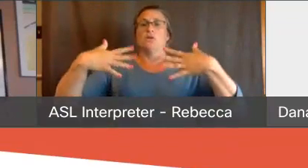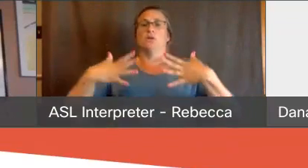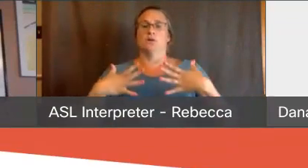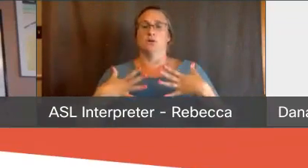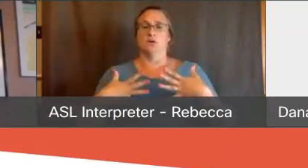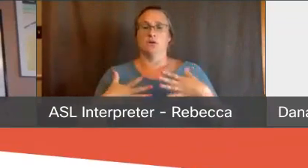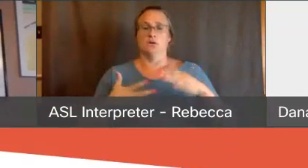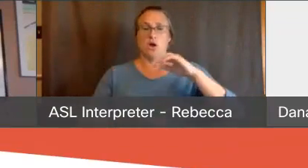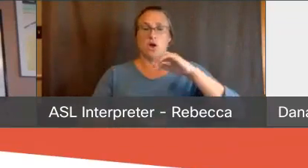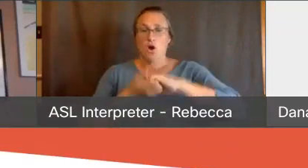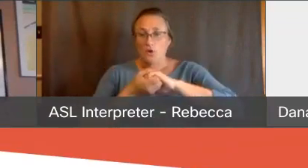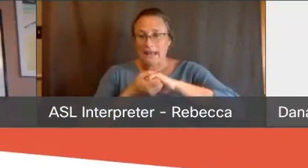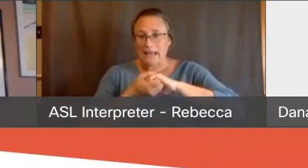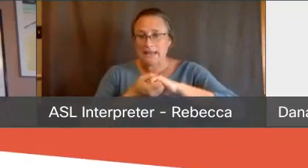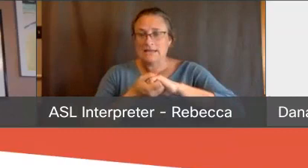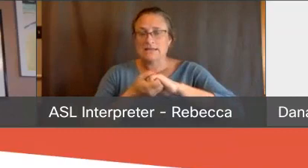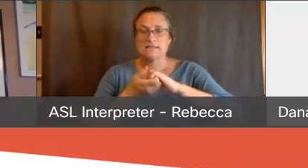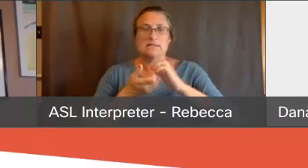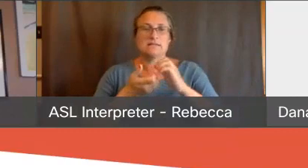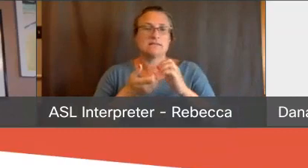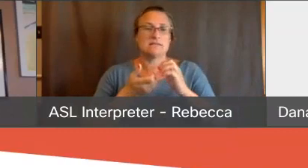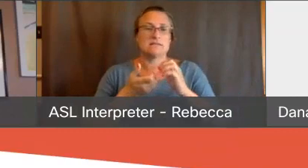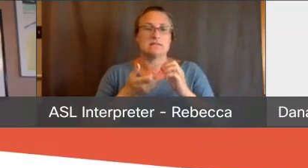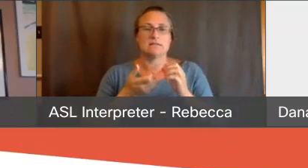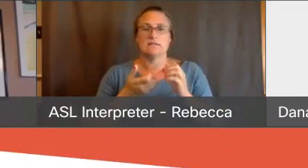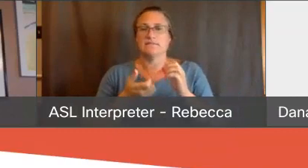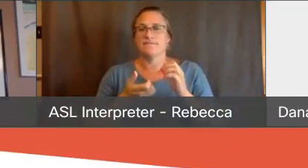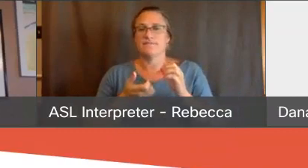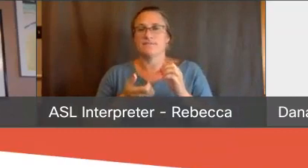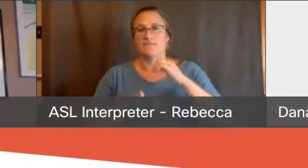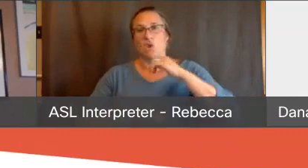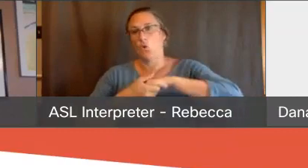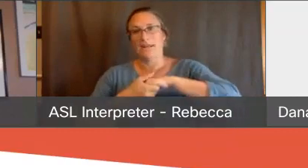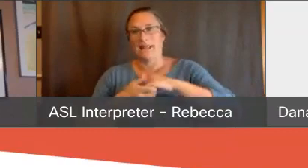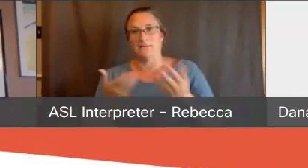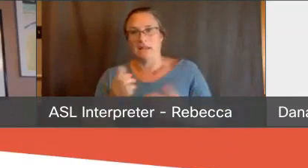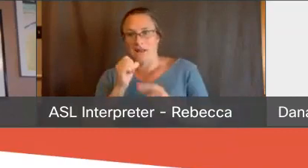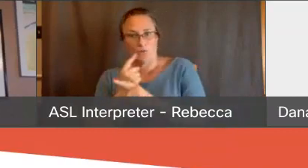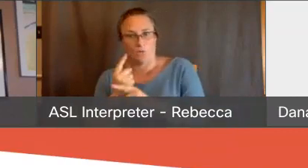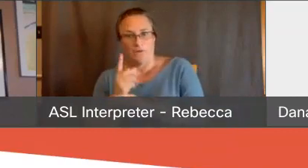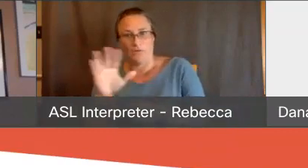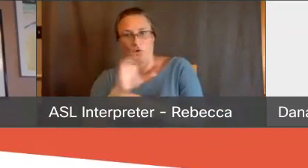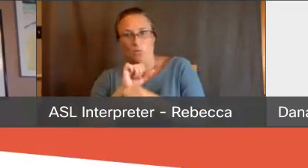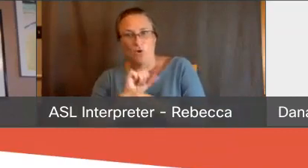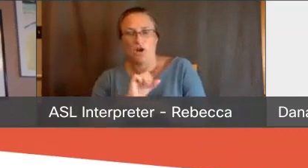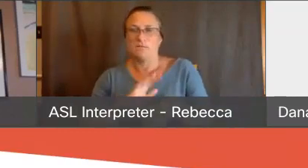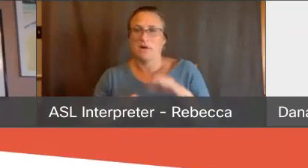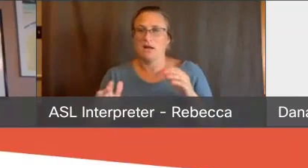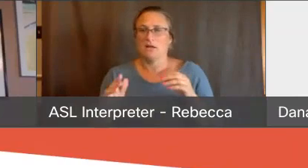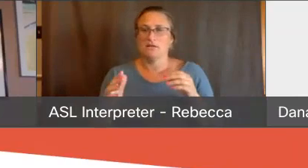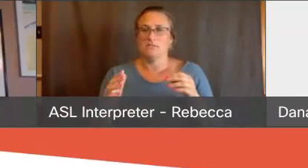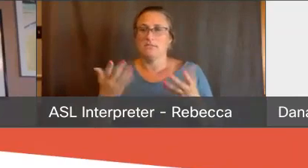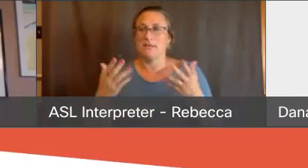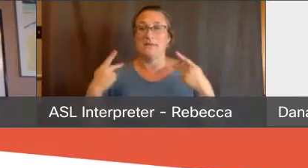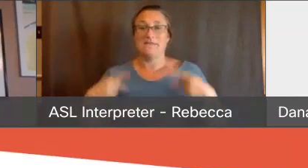holding hands, or noticing physical touch. So maybe holding hands isn't appropriate for some people's work. But even asking someone to